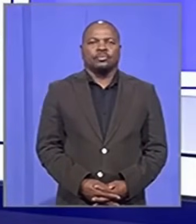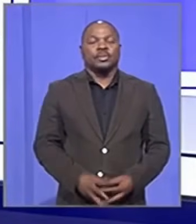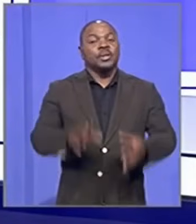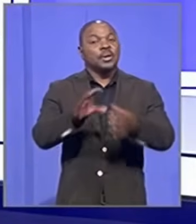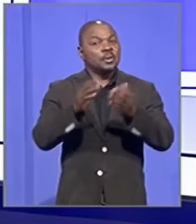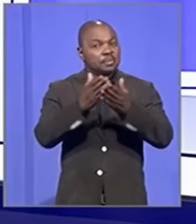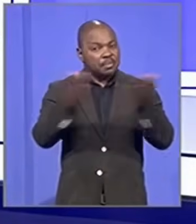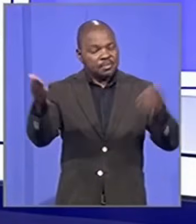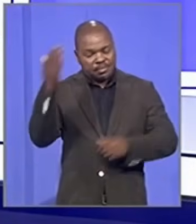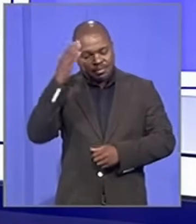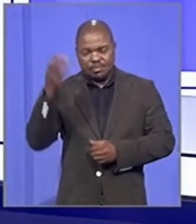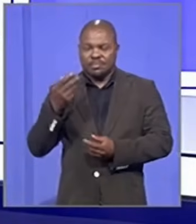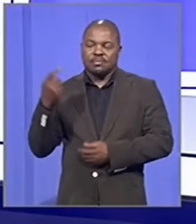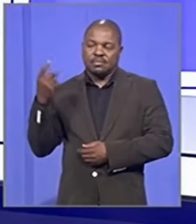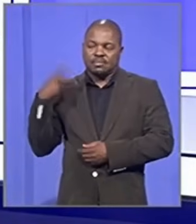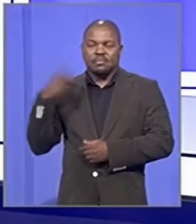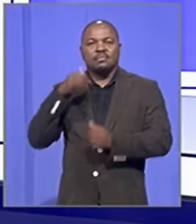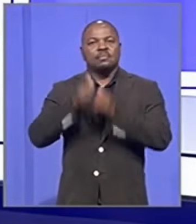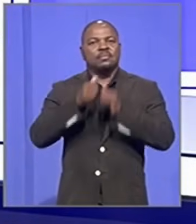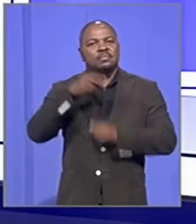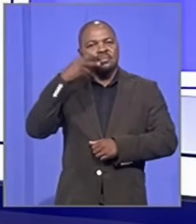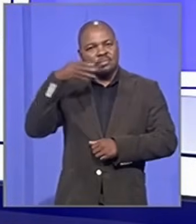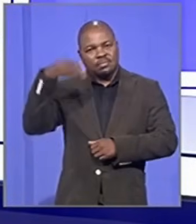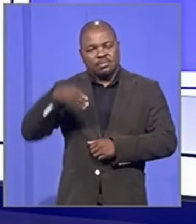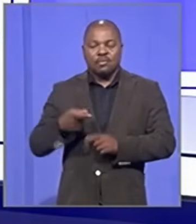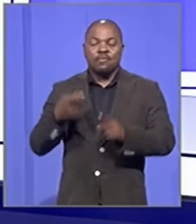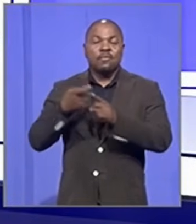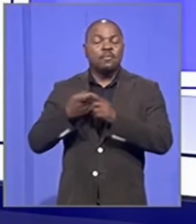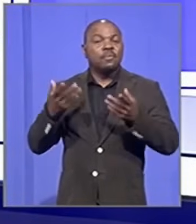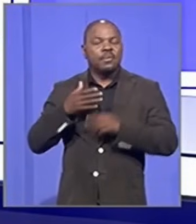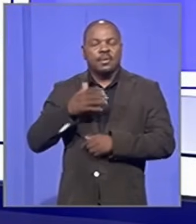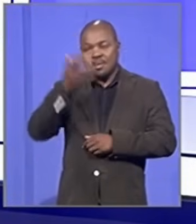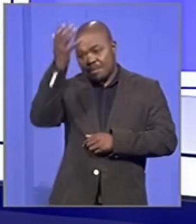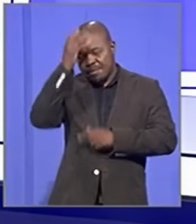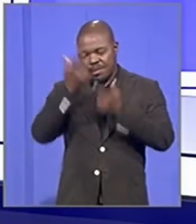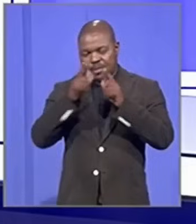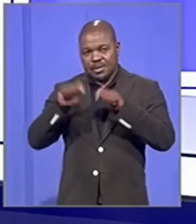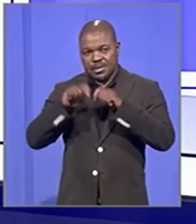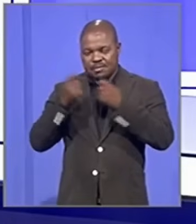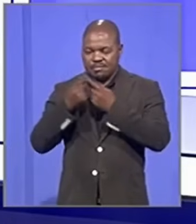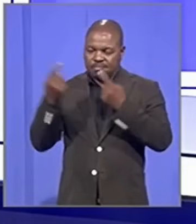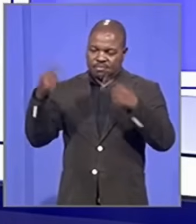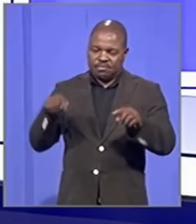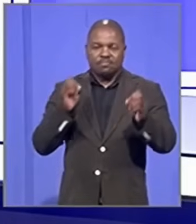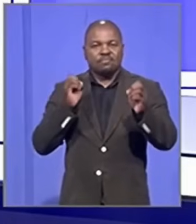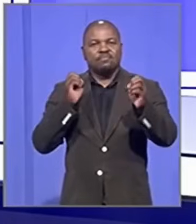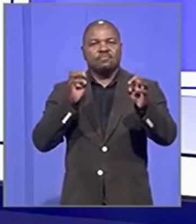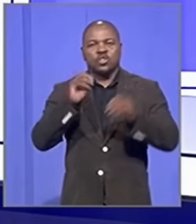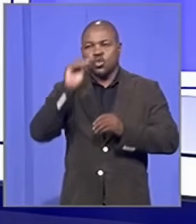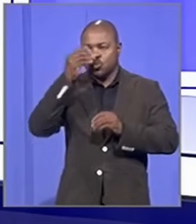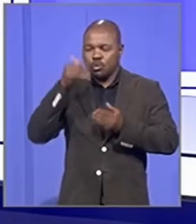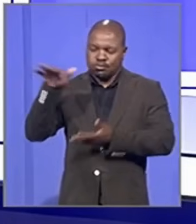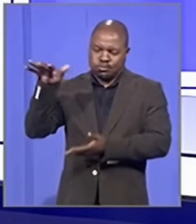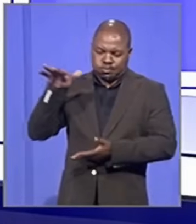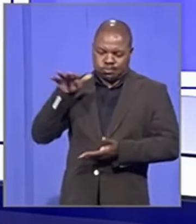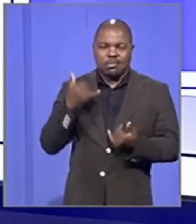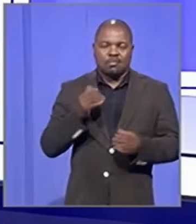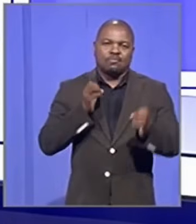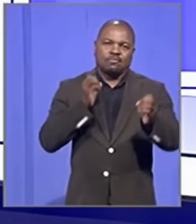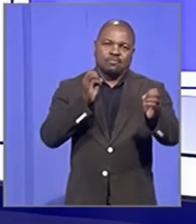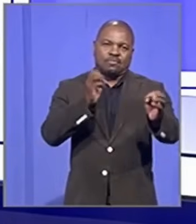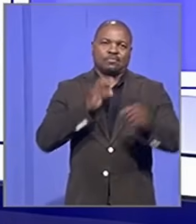Thobela ka lapeng nna le wa rrao ka Stanley Tlalo re tlile ka thomo ya sehlopha sa ditaba tša Sepedi go tla go leya moša tšeo re hlile gore di gama mosegare ka